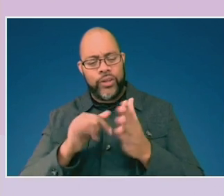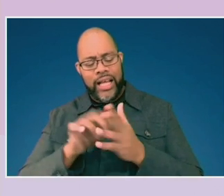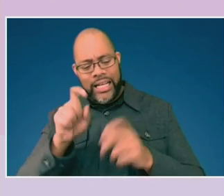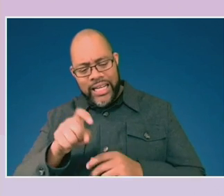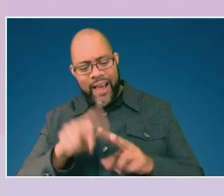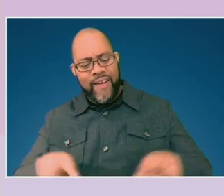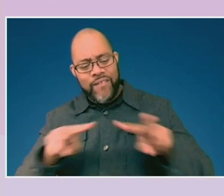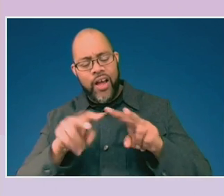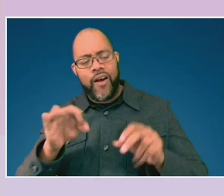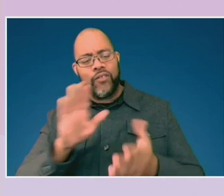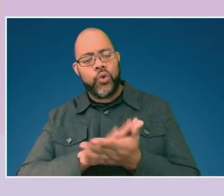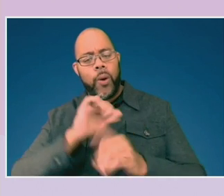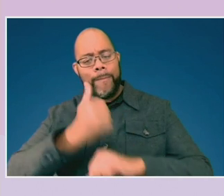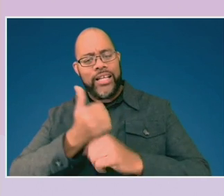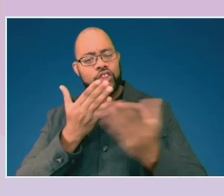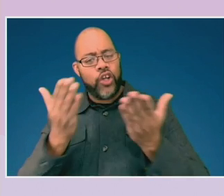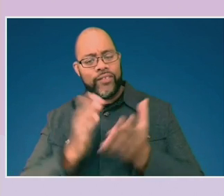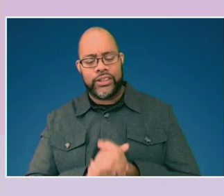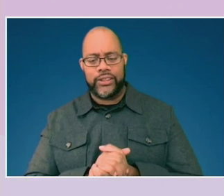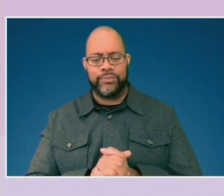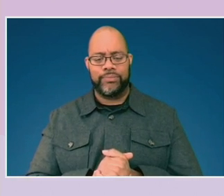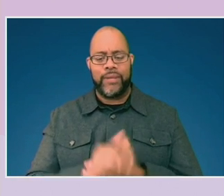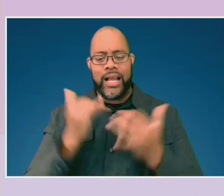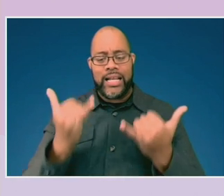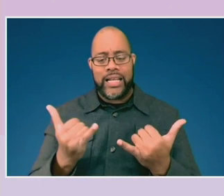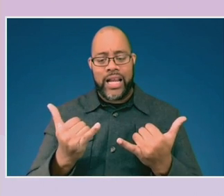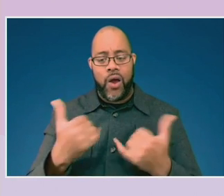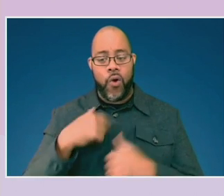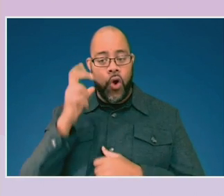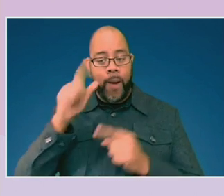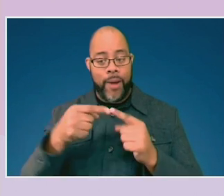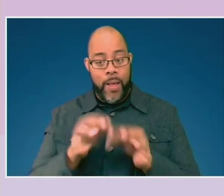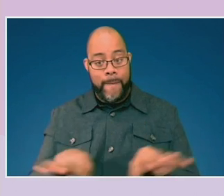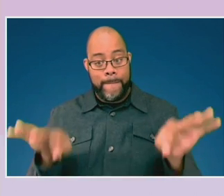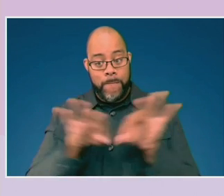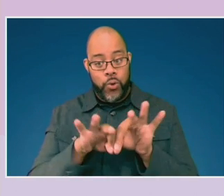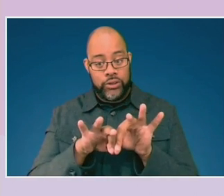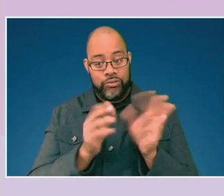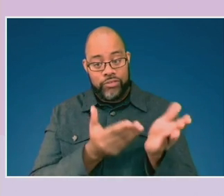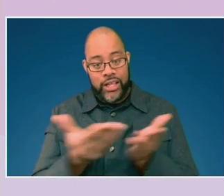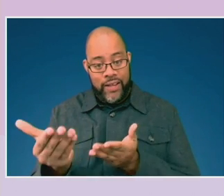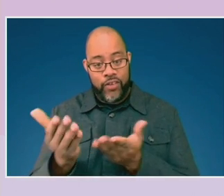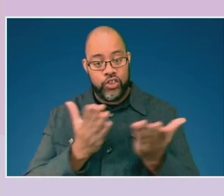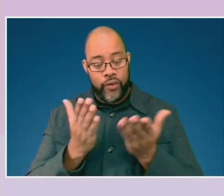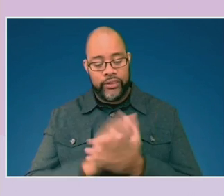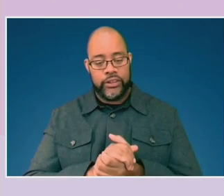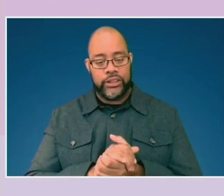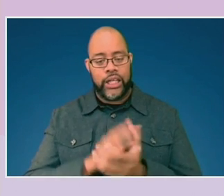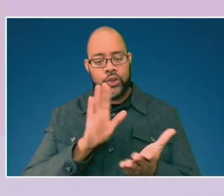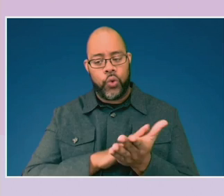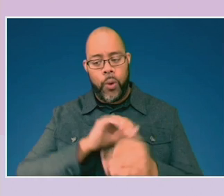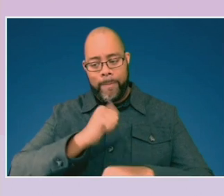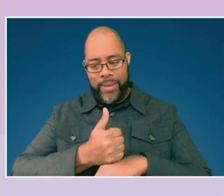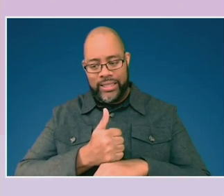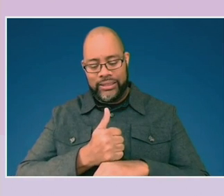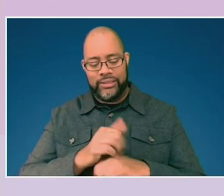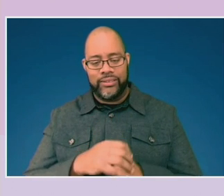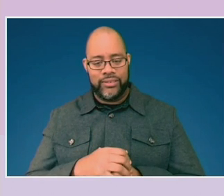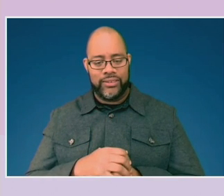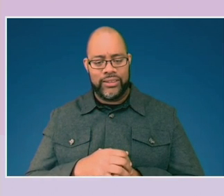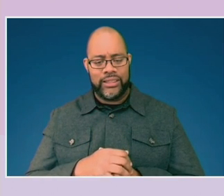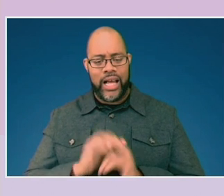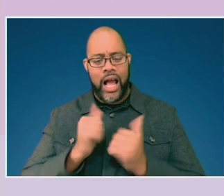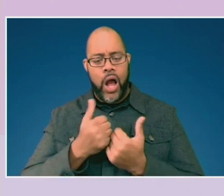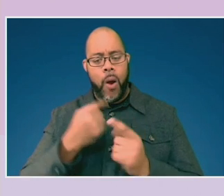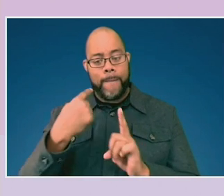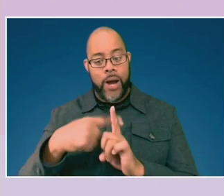school-based services. So now that we've heard about the importance of delivering these services in a school-based setting and about how positive